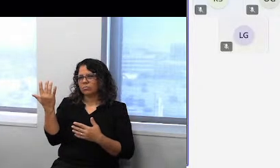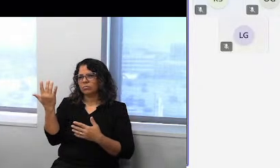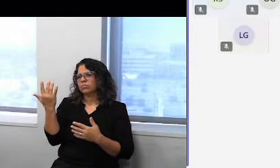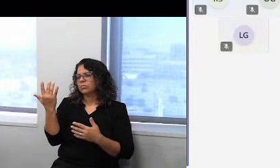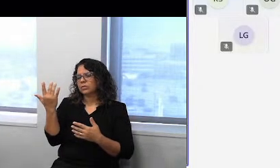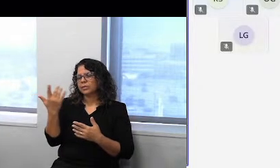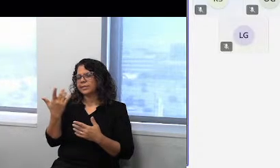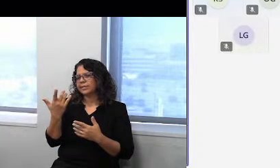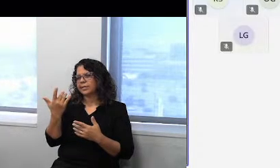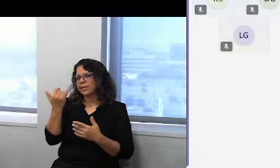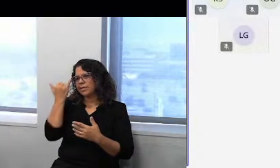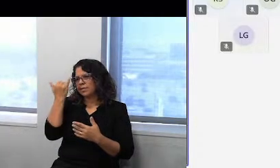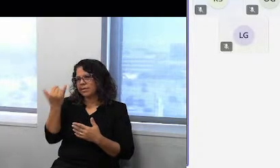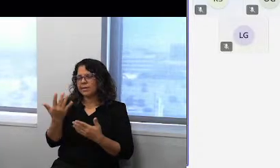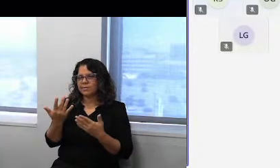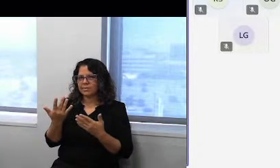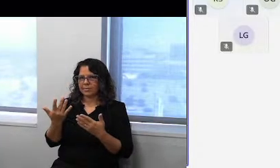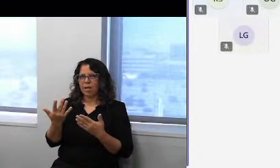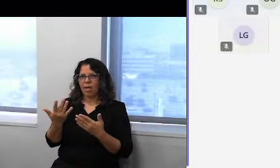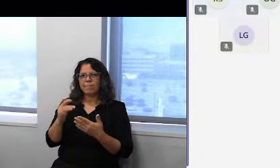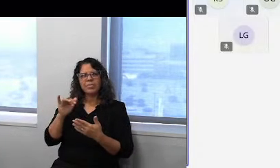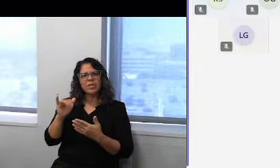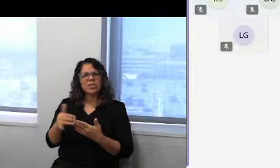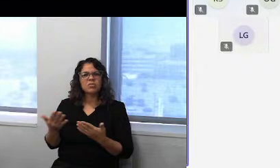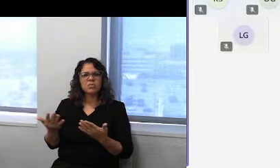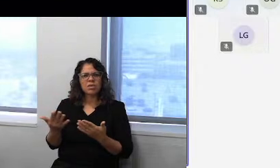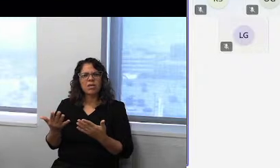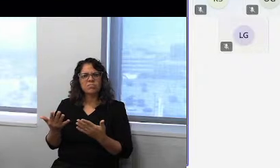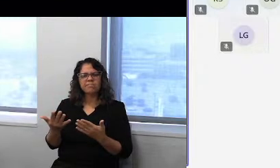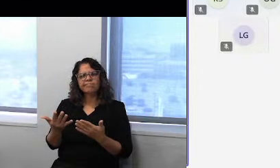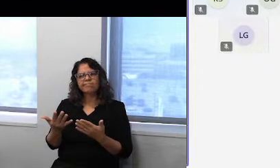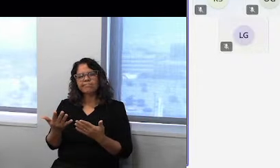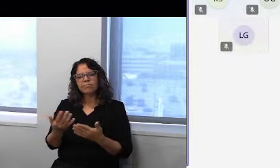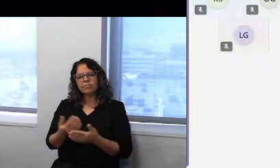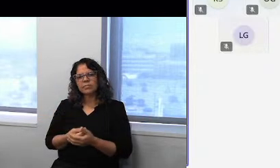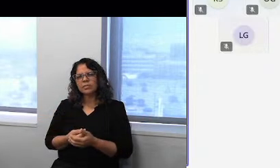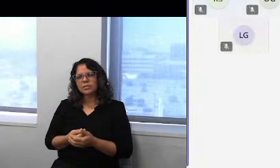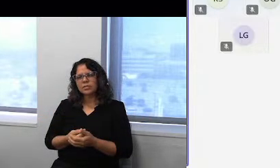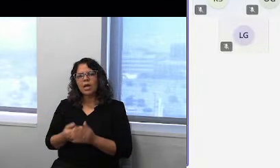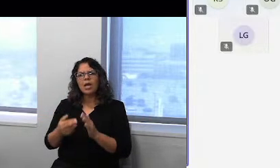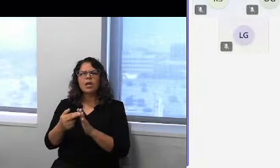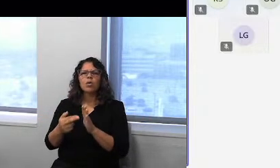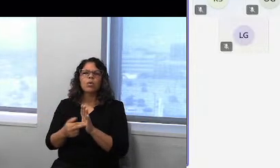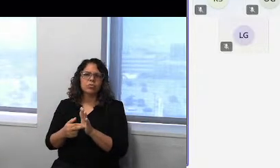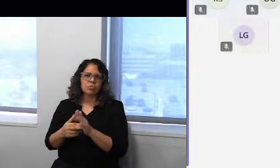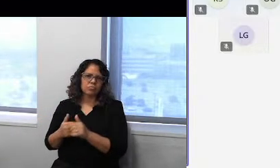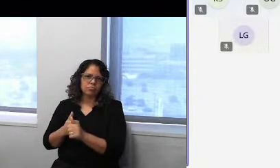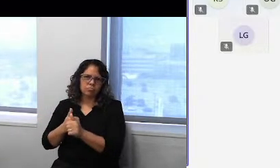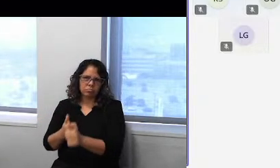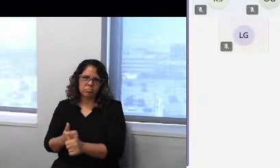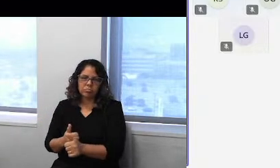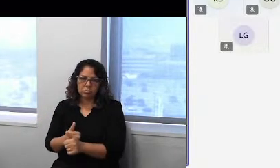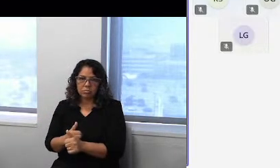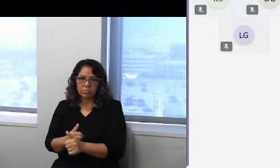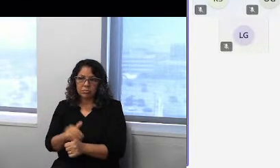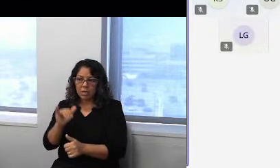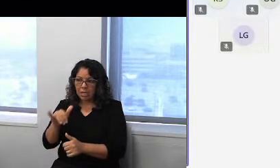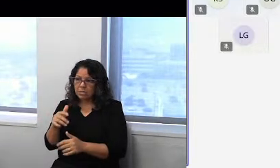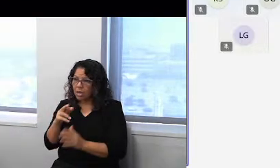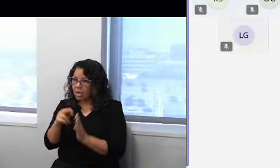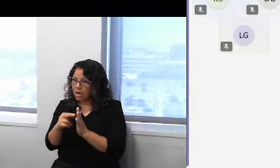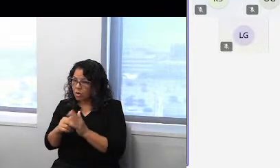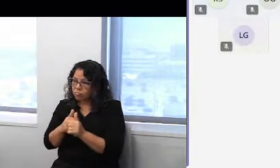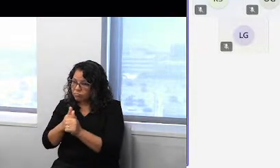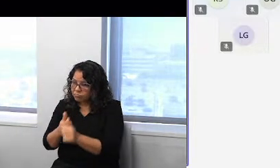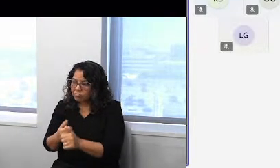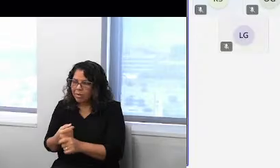Regulatory public policy. Okay. And you said there was uncertainty and that was basically affecting your planning process, right? I